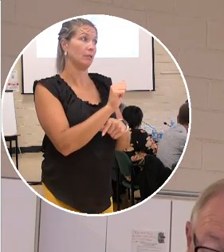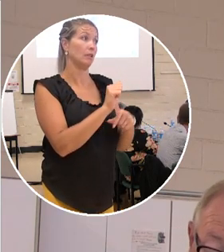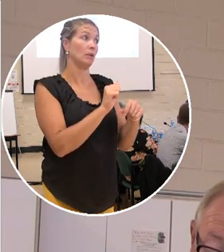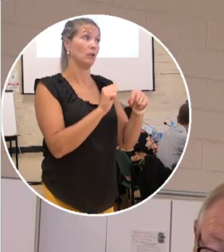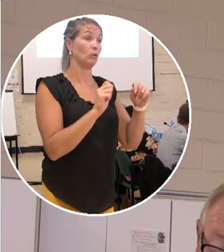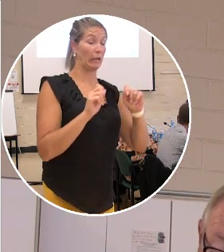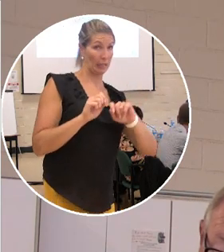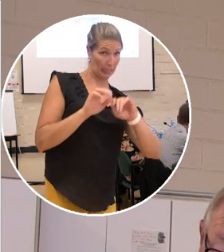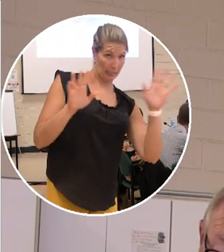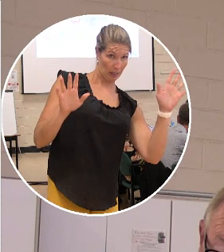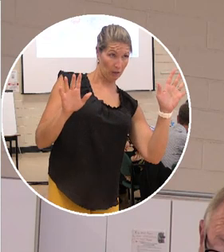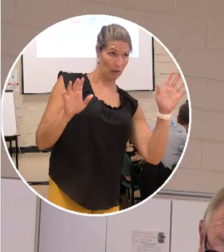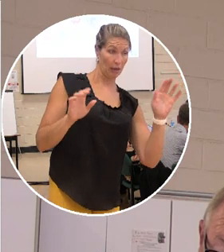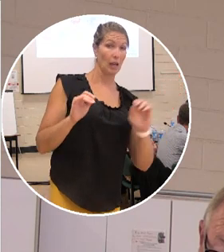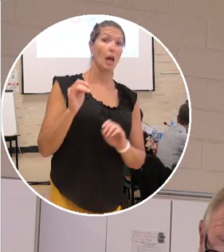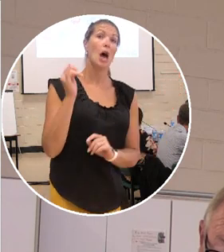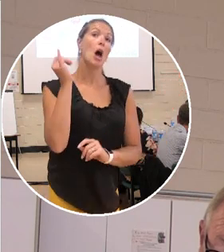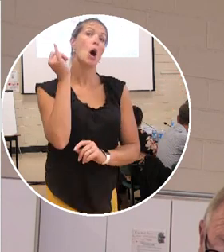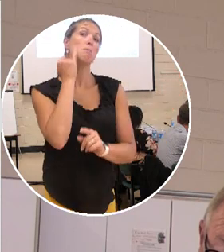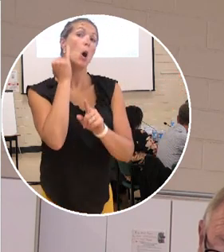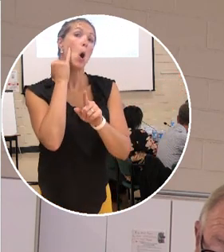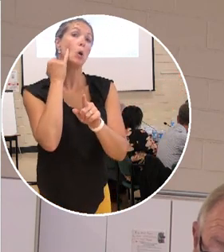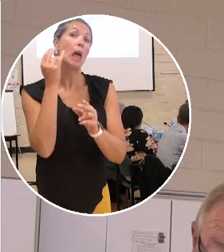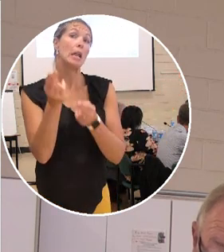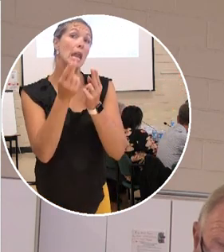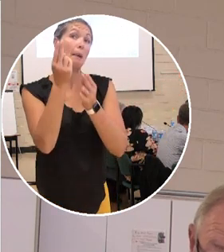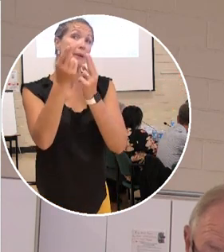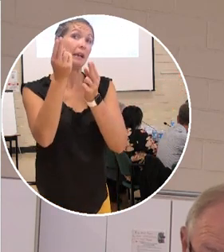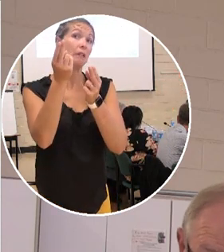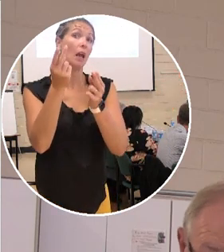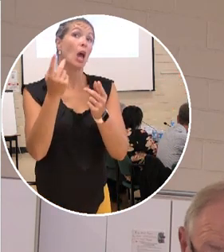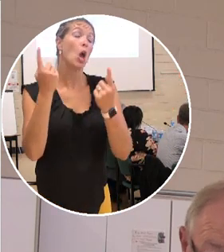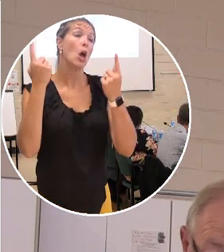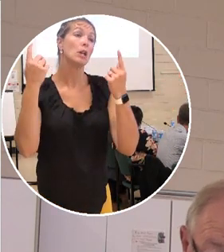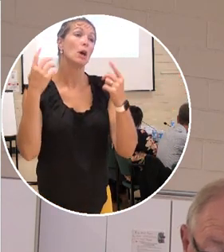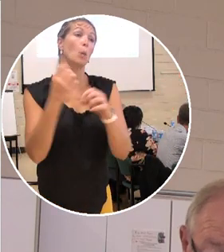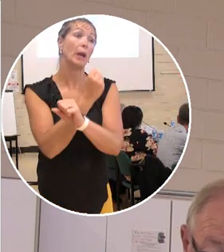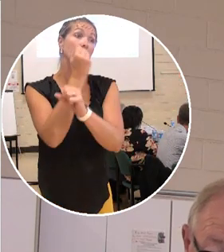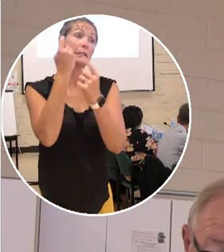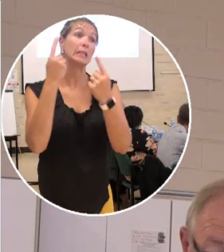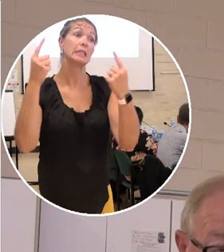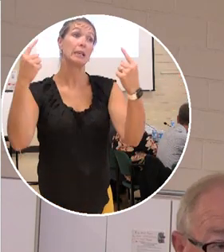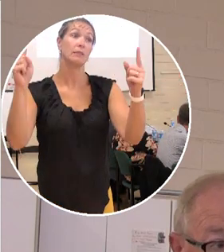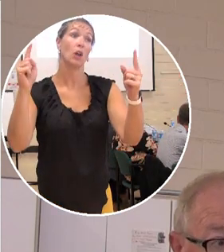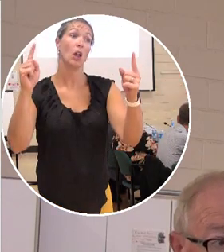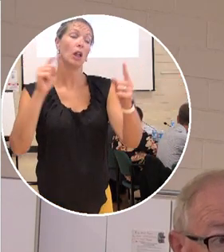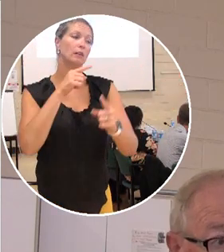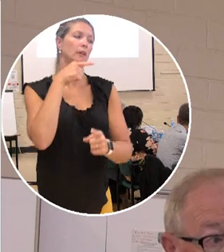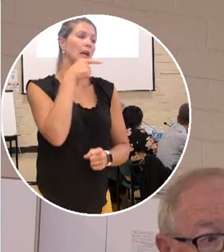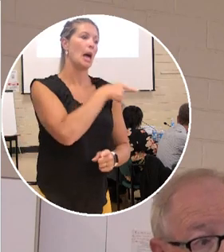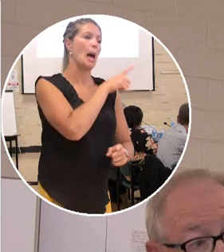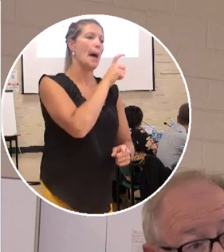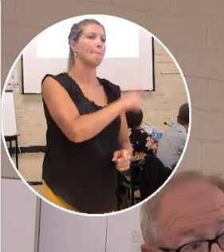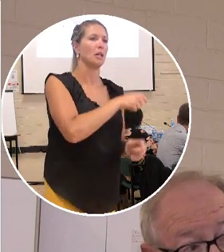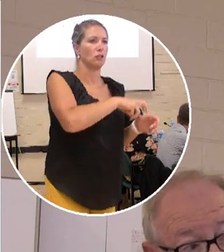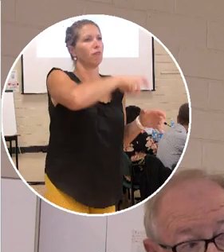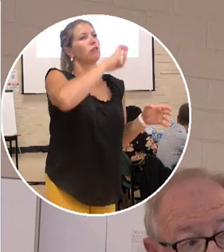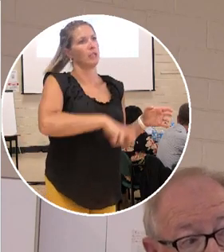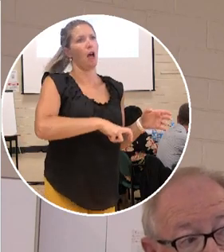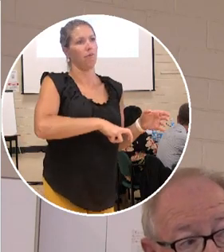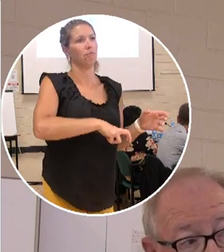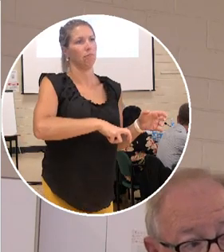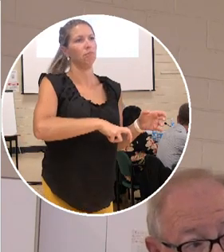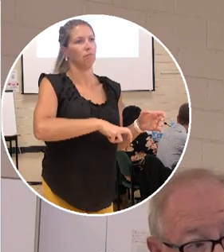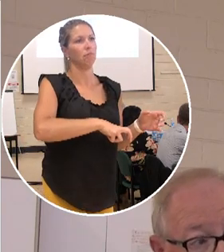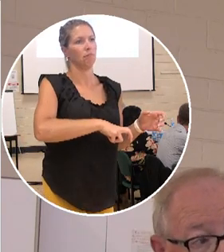If successful in the election, the trustee shall resign from the board. In other words, if successful